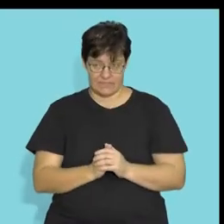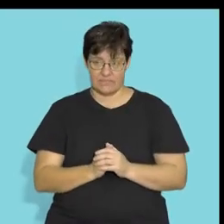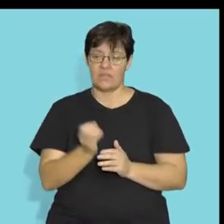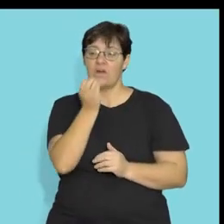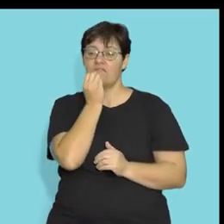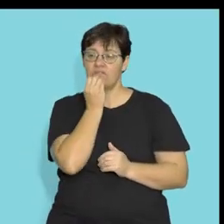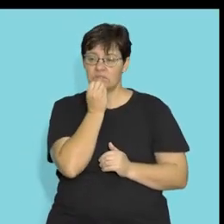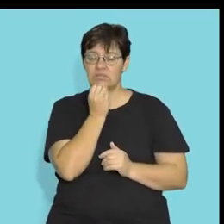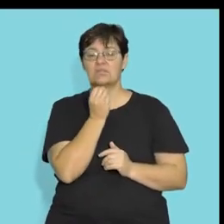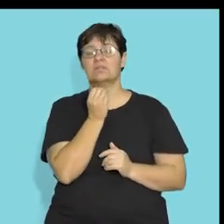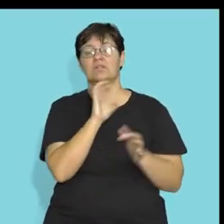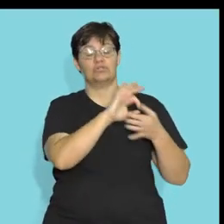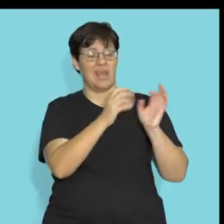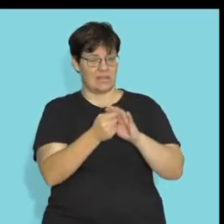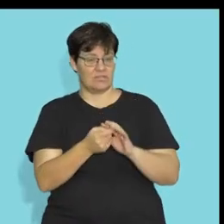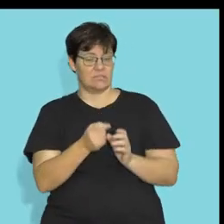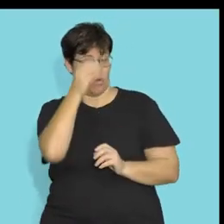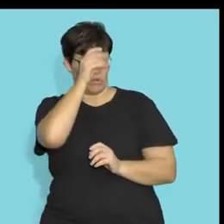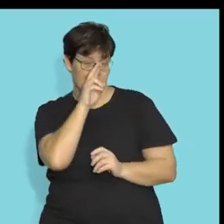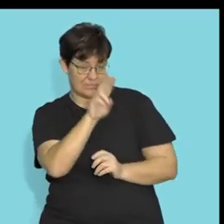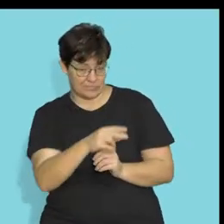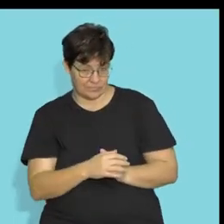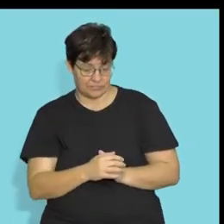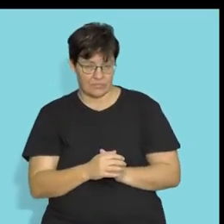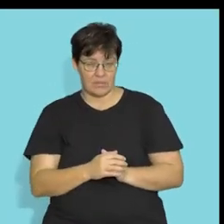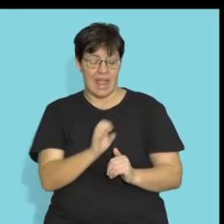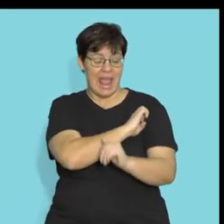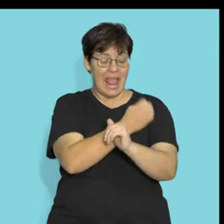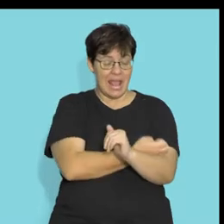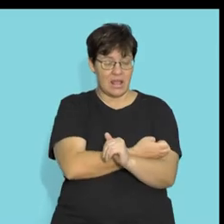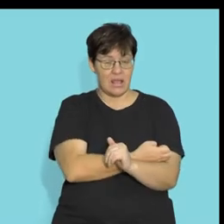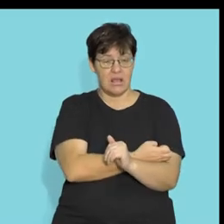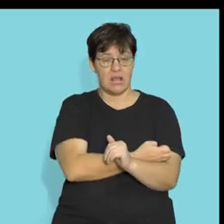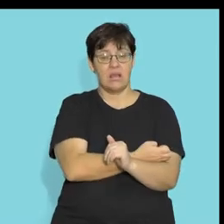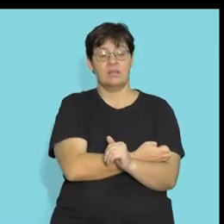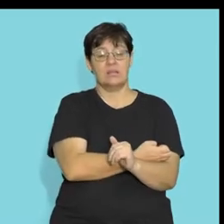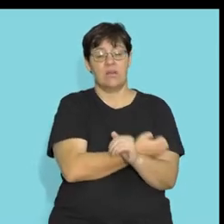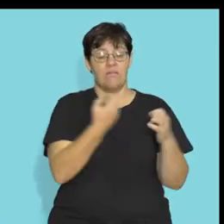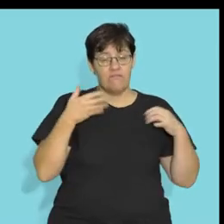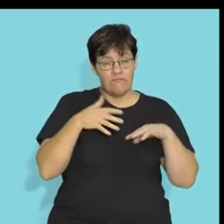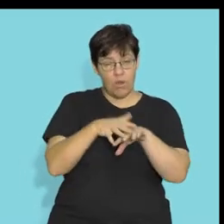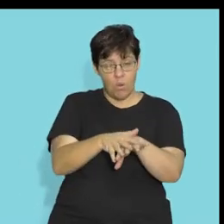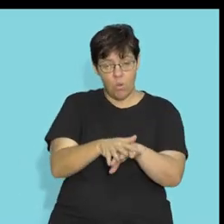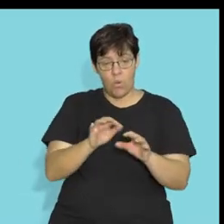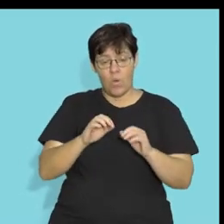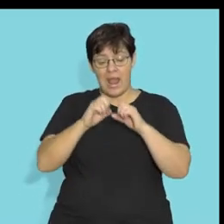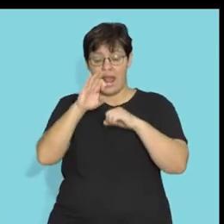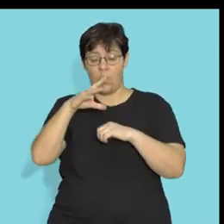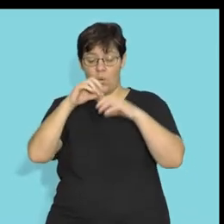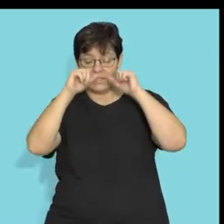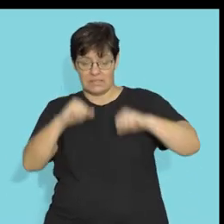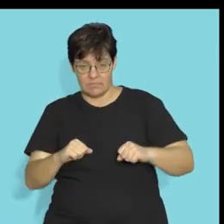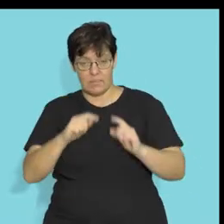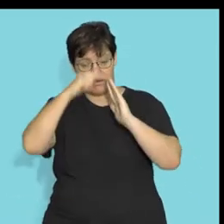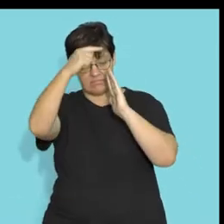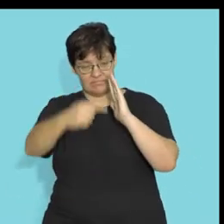So food chains are the next concept that we're going to look at. The flow of energy in an ecosystem can be examined or explained in the